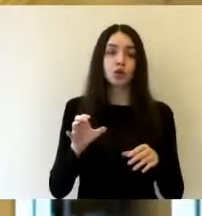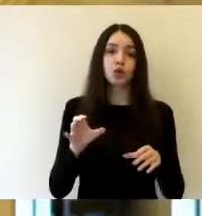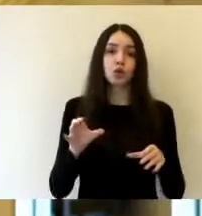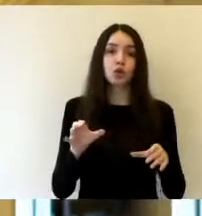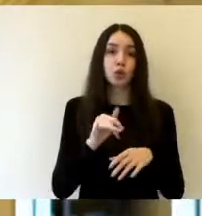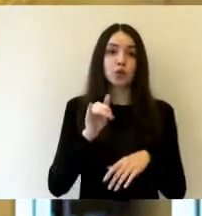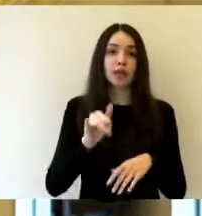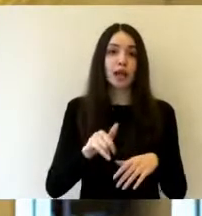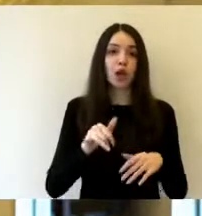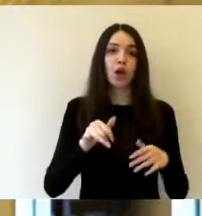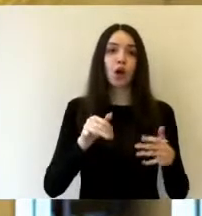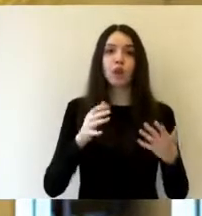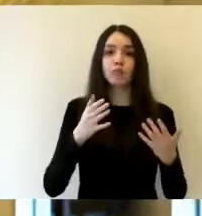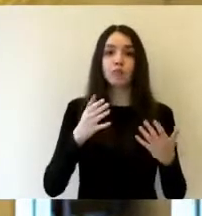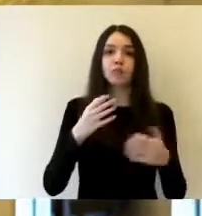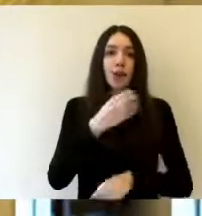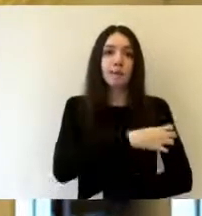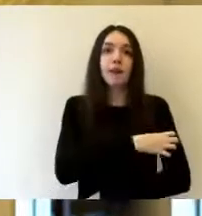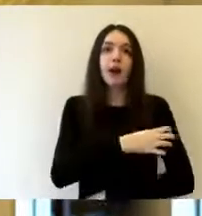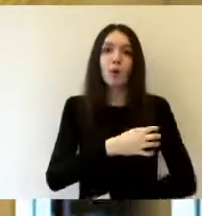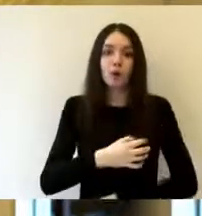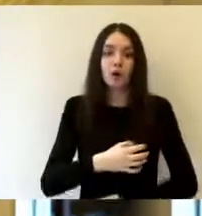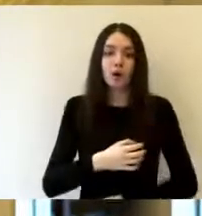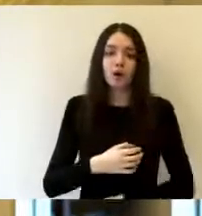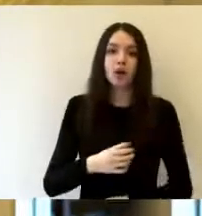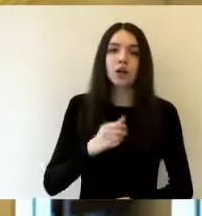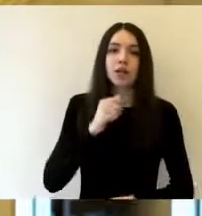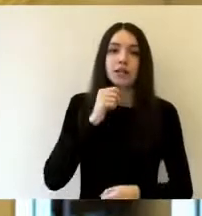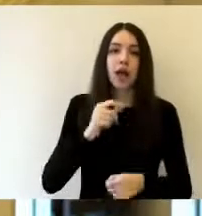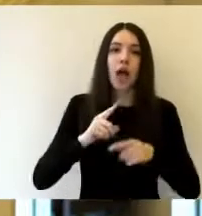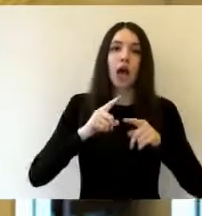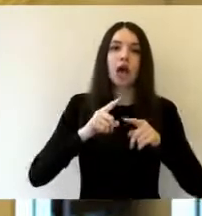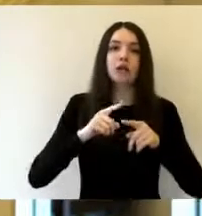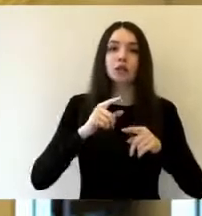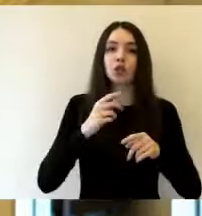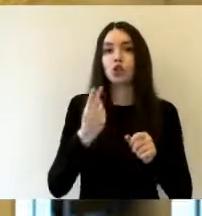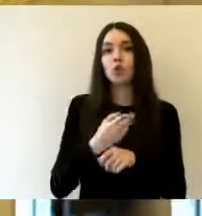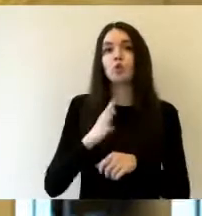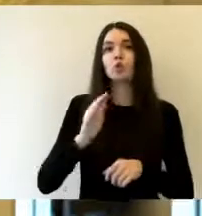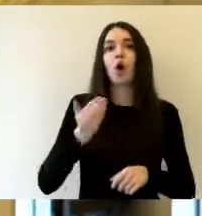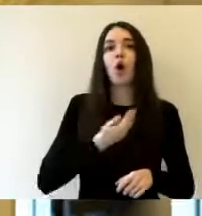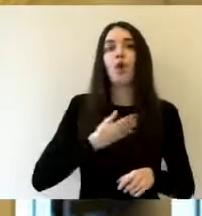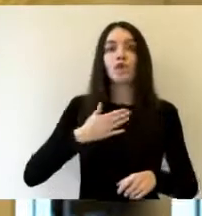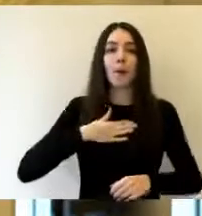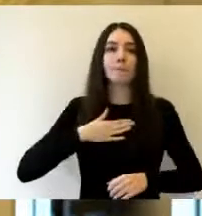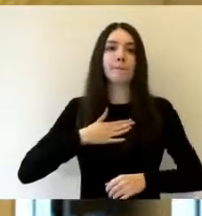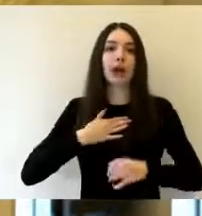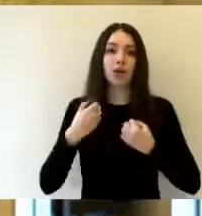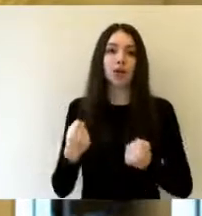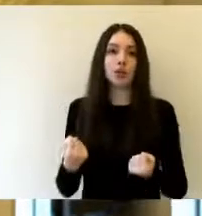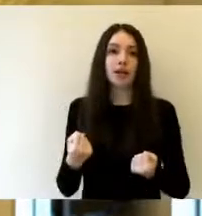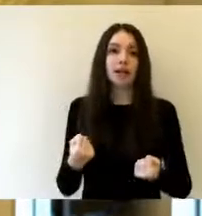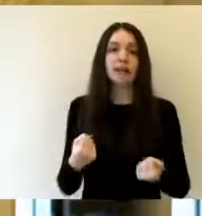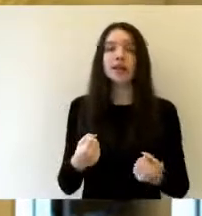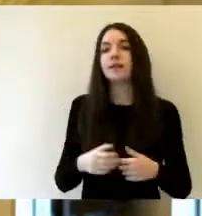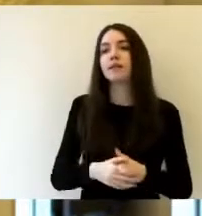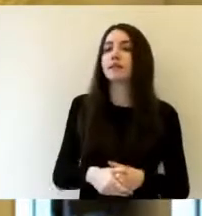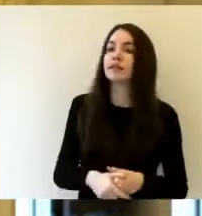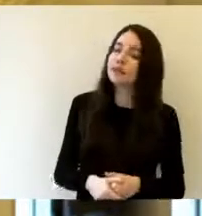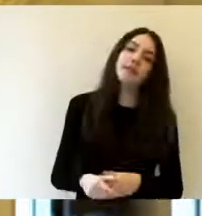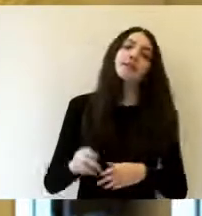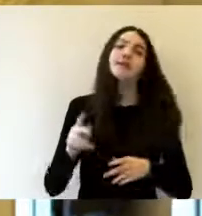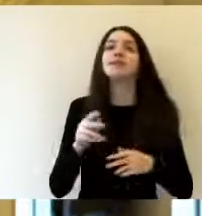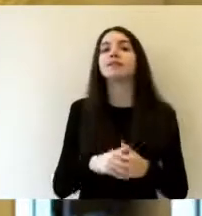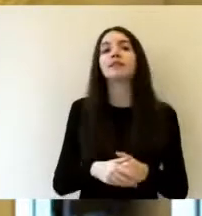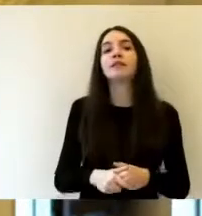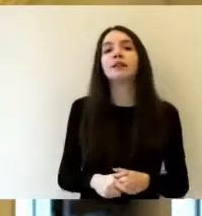their strength as opposed to relying completely on yourself for it. You know, I mean, people ask me all the time, like, do you work out? Do you need to work out?